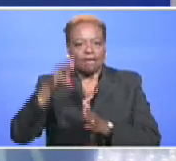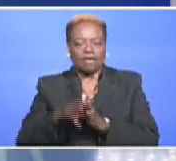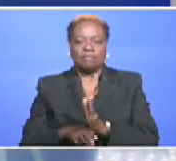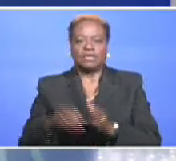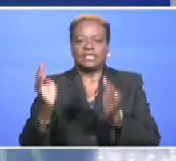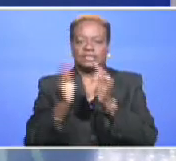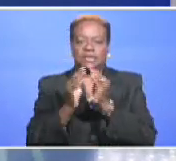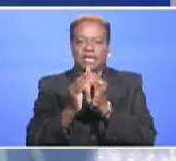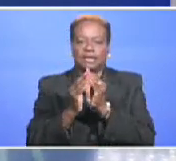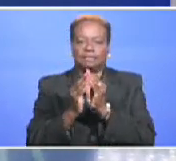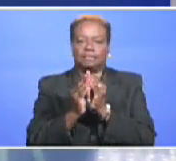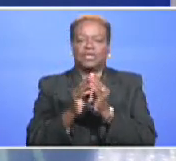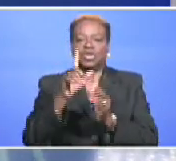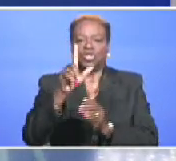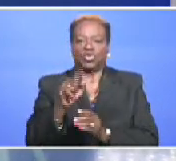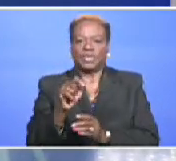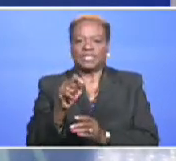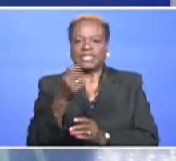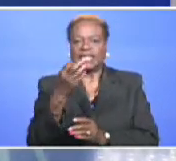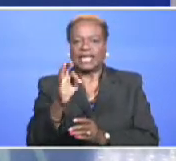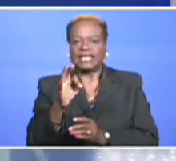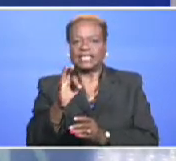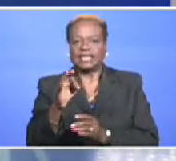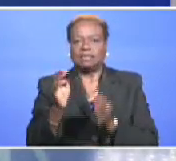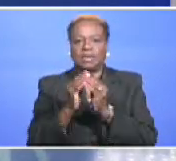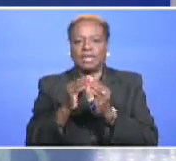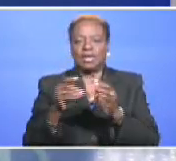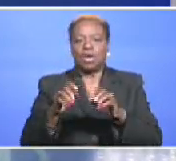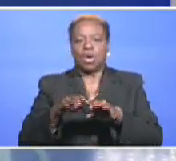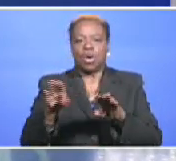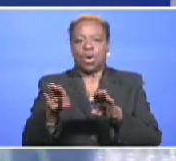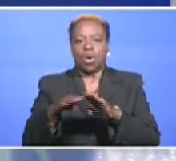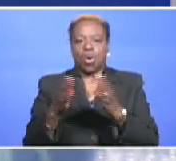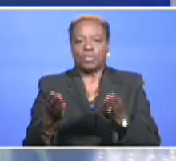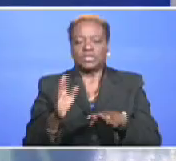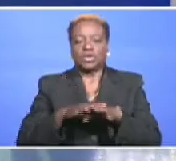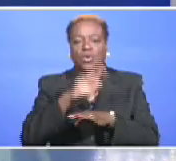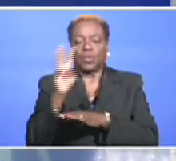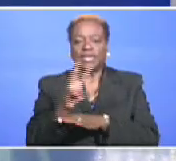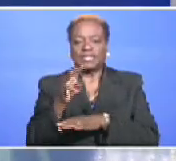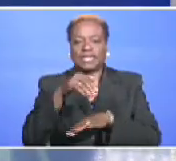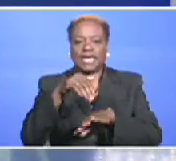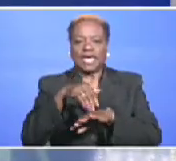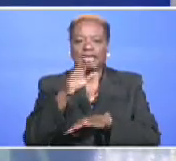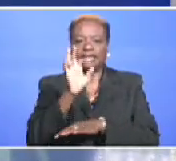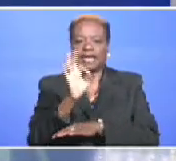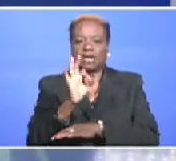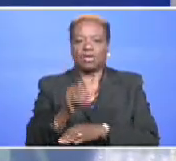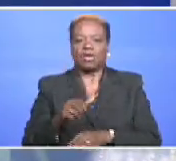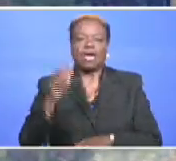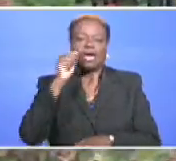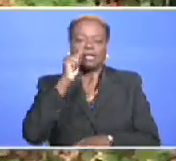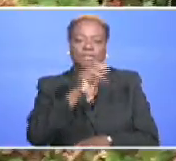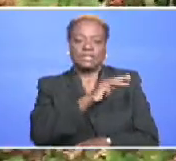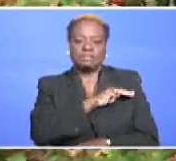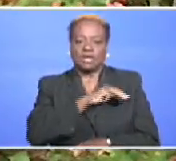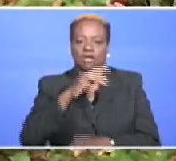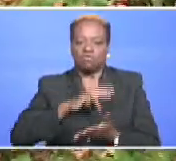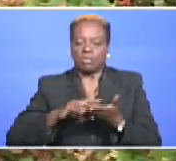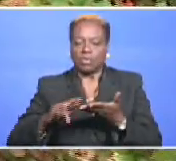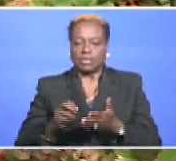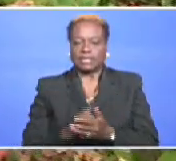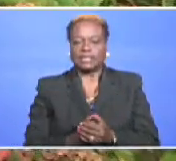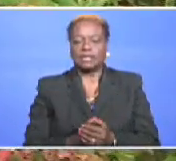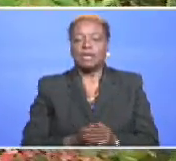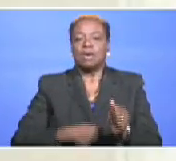2019 Heads of Government meeting opens on Wednesday at 4 p.m. RTLV's Munnings reports from the island. For most of